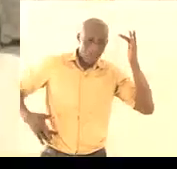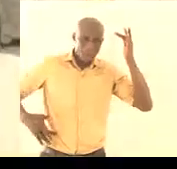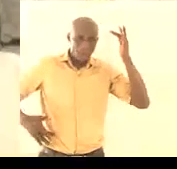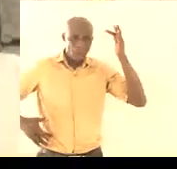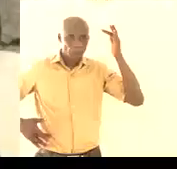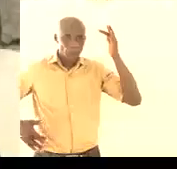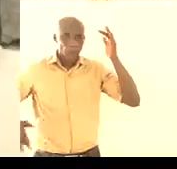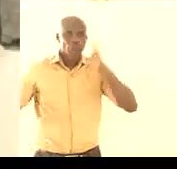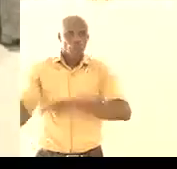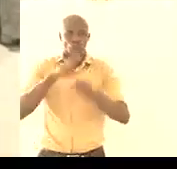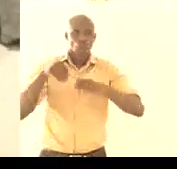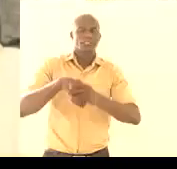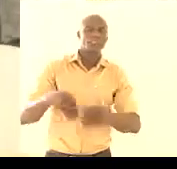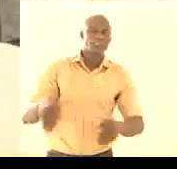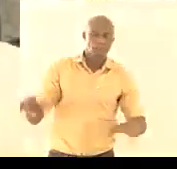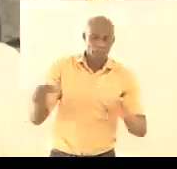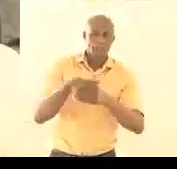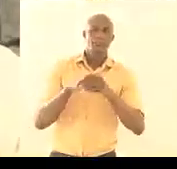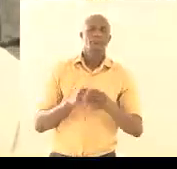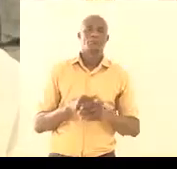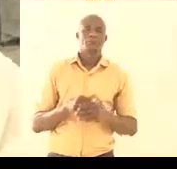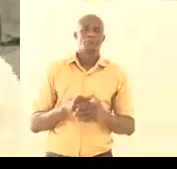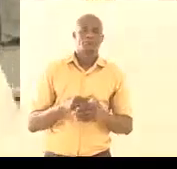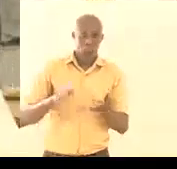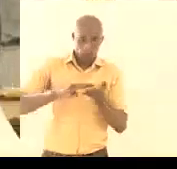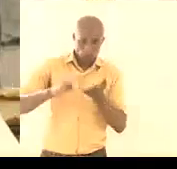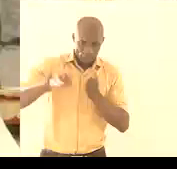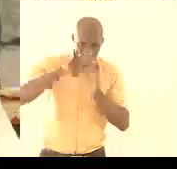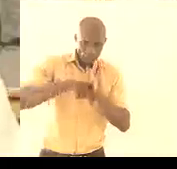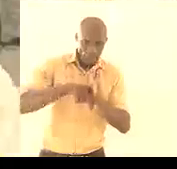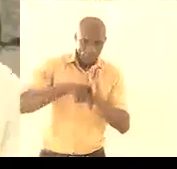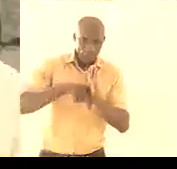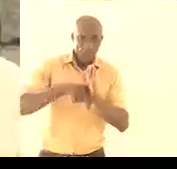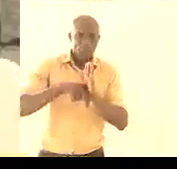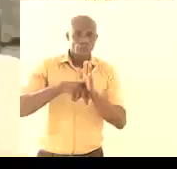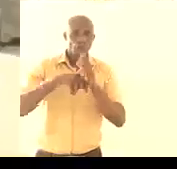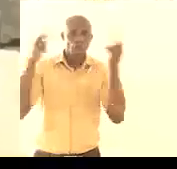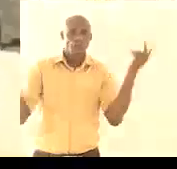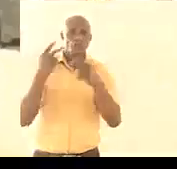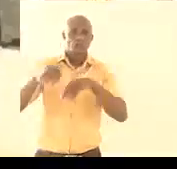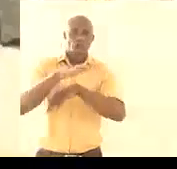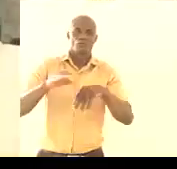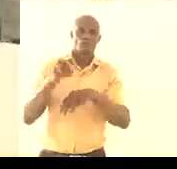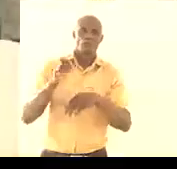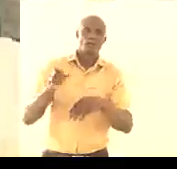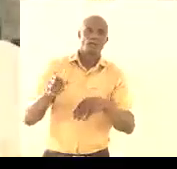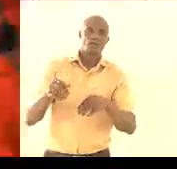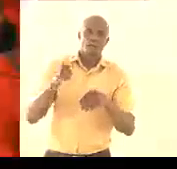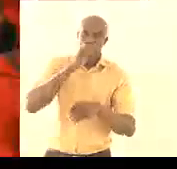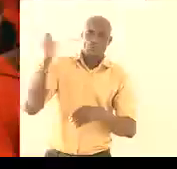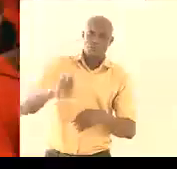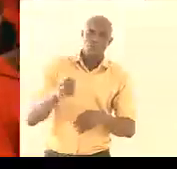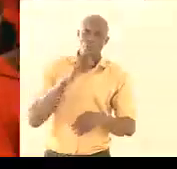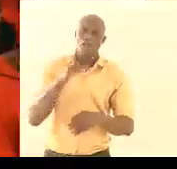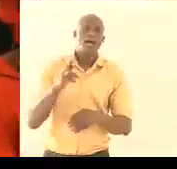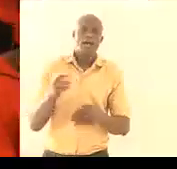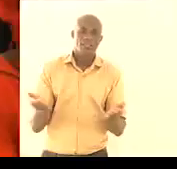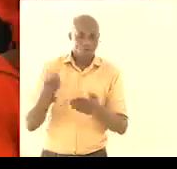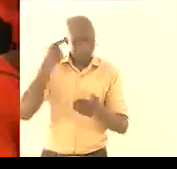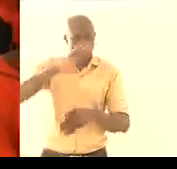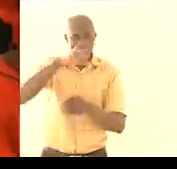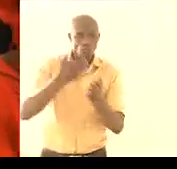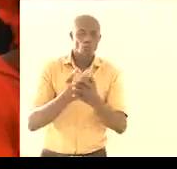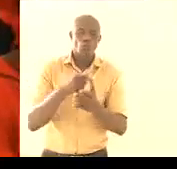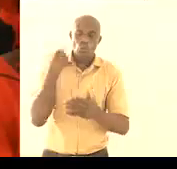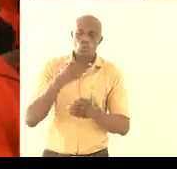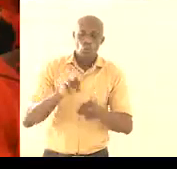work, crisis in marriage. Forgiveness, victory over evil, and peace are available to all who